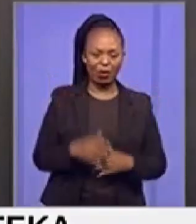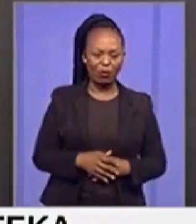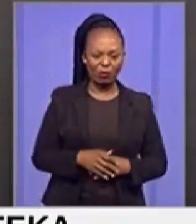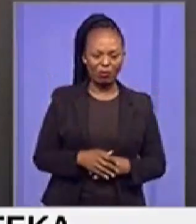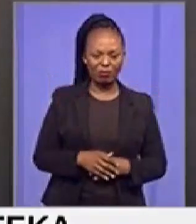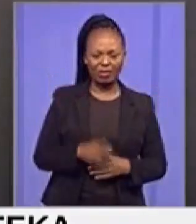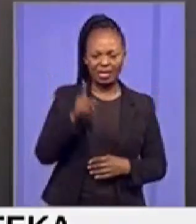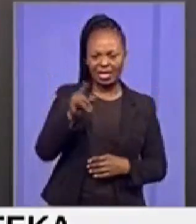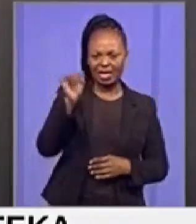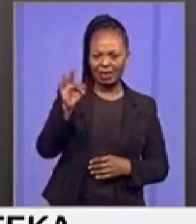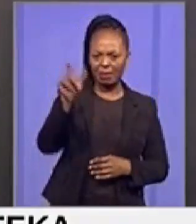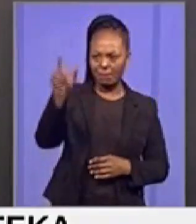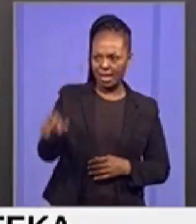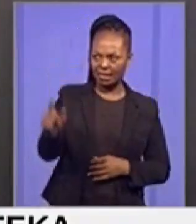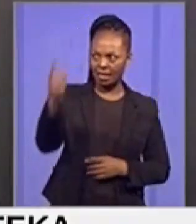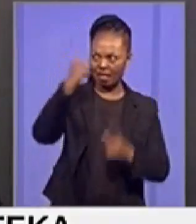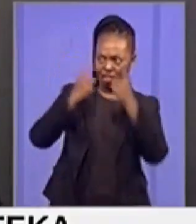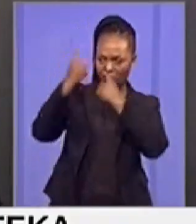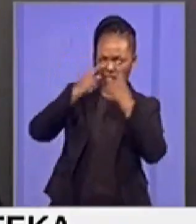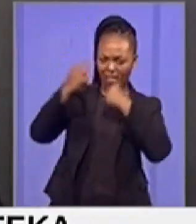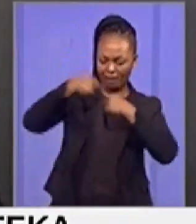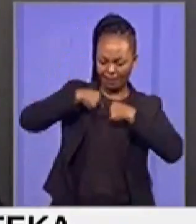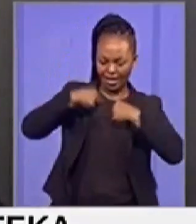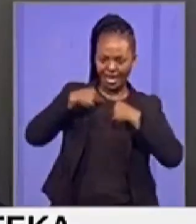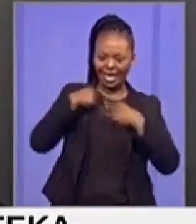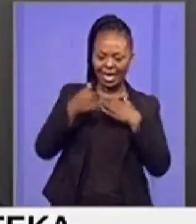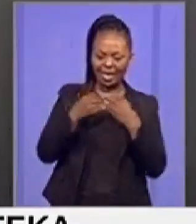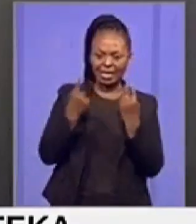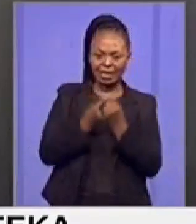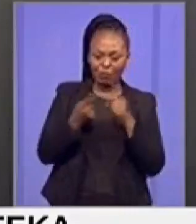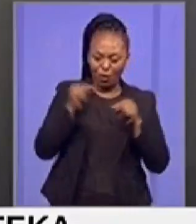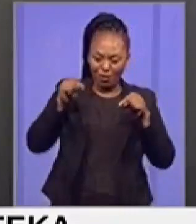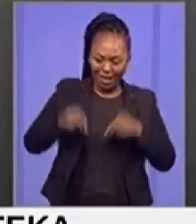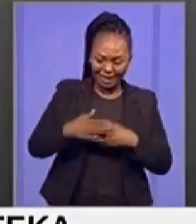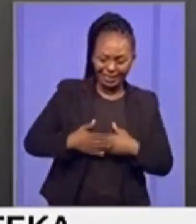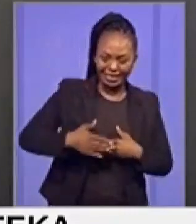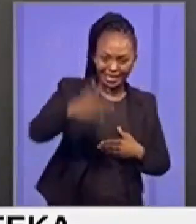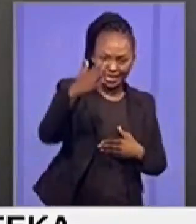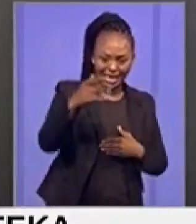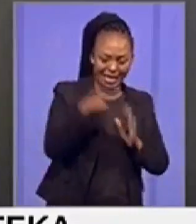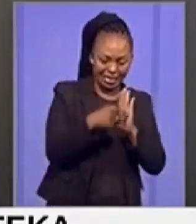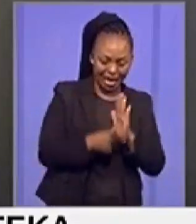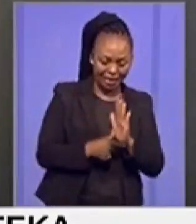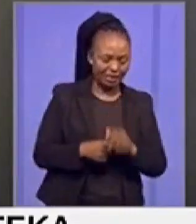that somebody is accusing me of anything that I did wrongly, then